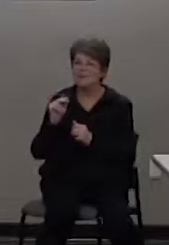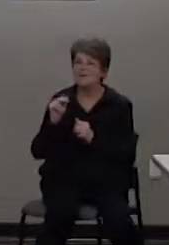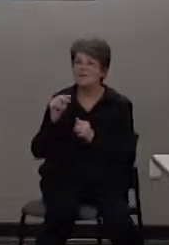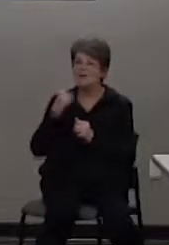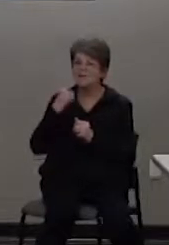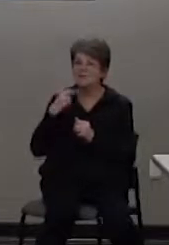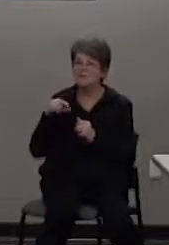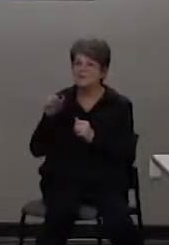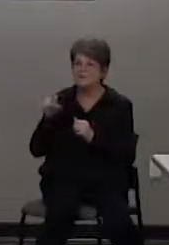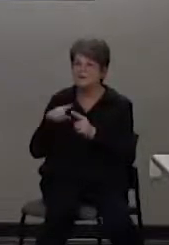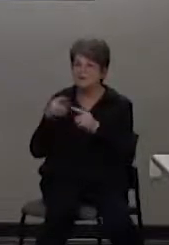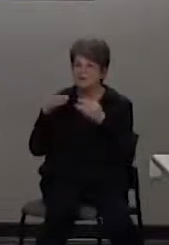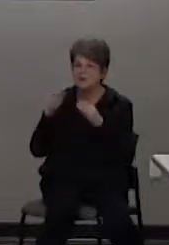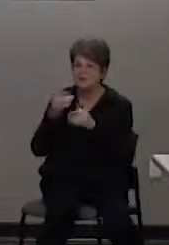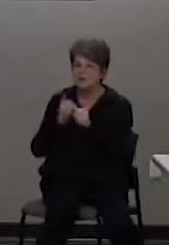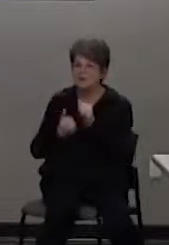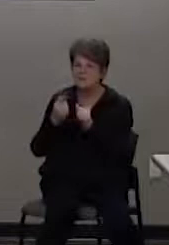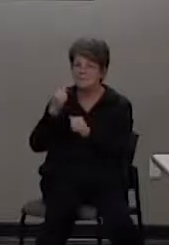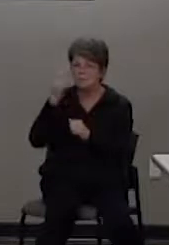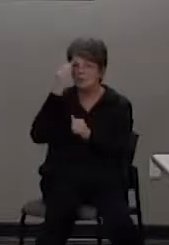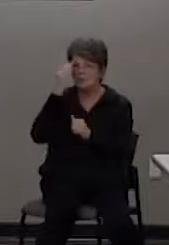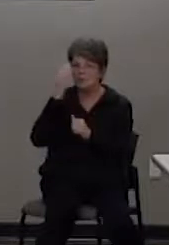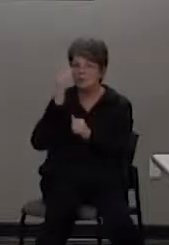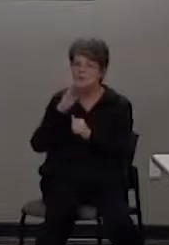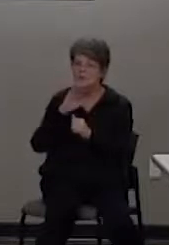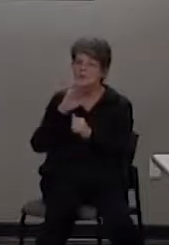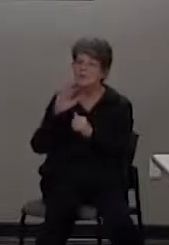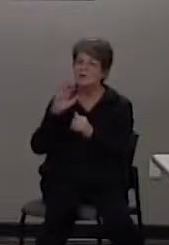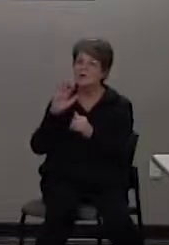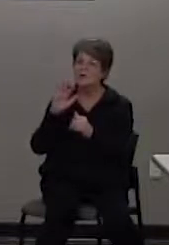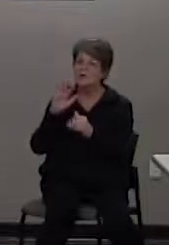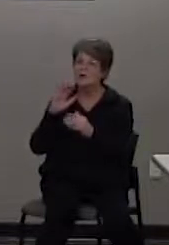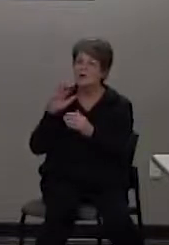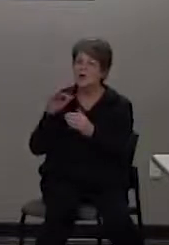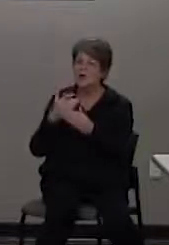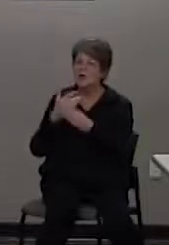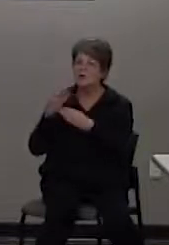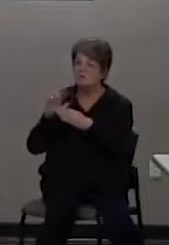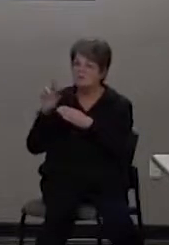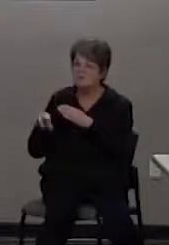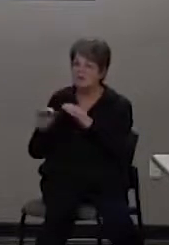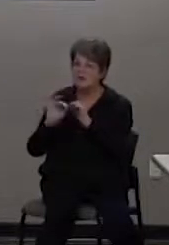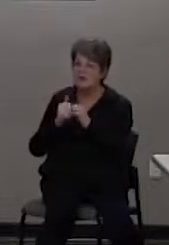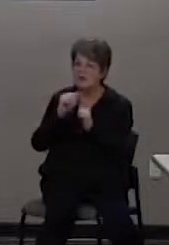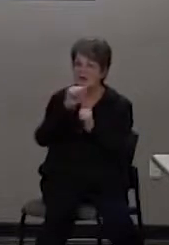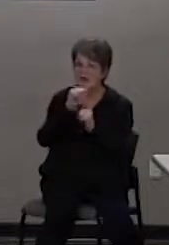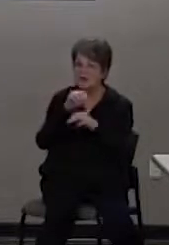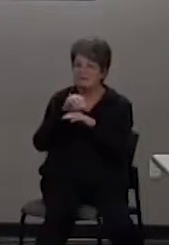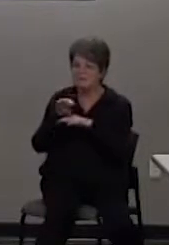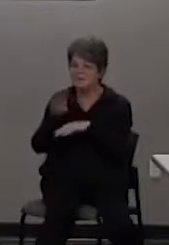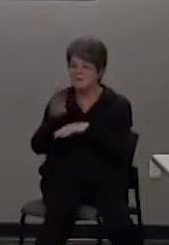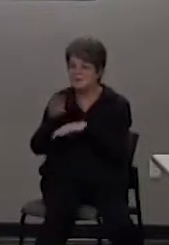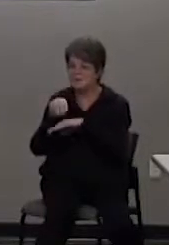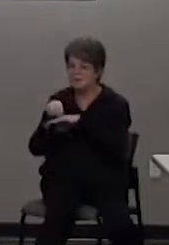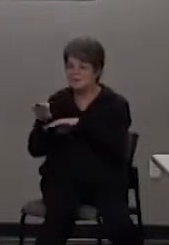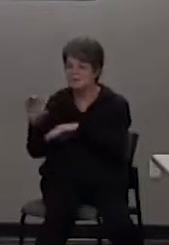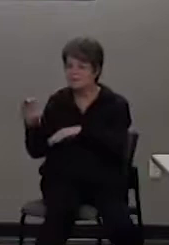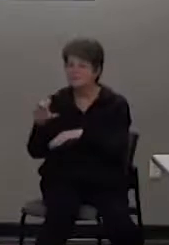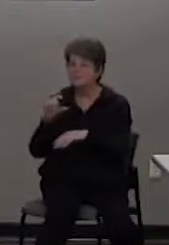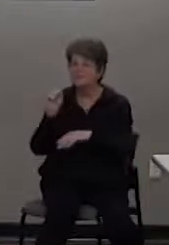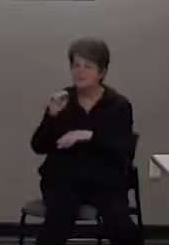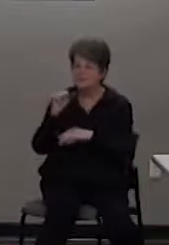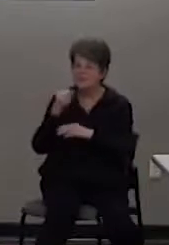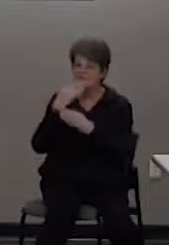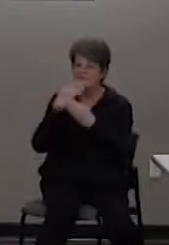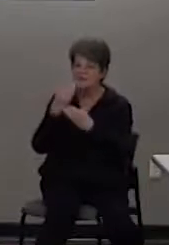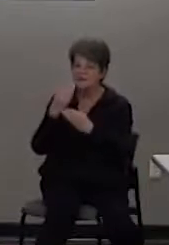I think we need to let everybody know. Yes. All the ramifications of how A affects B affects C. And